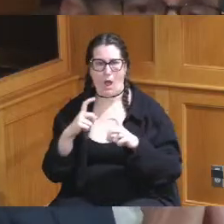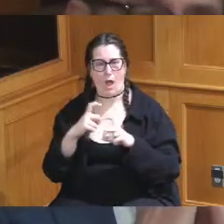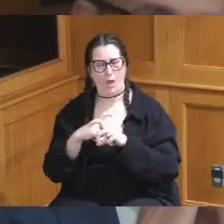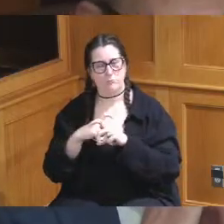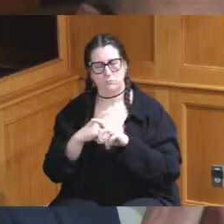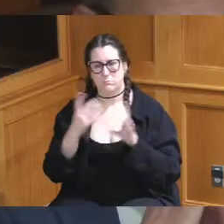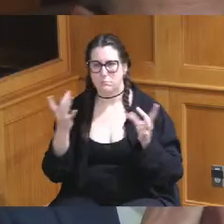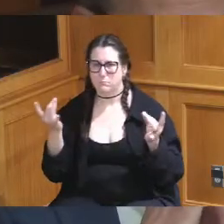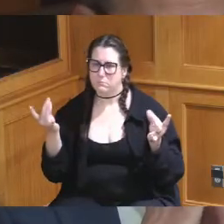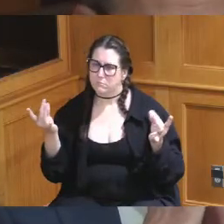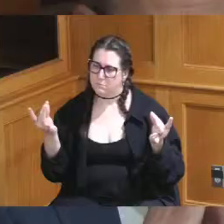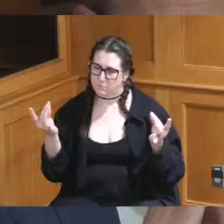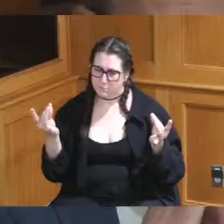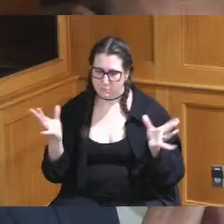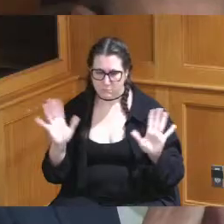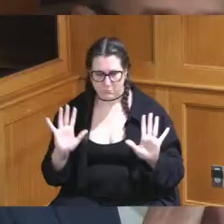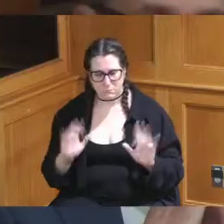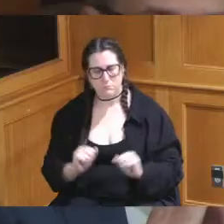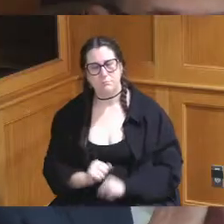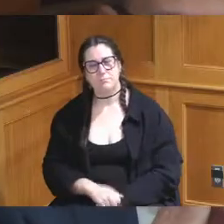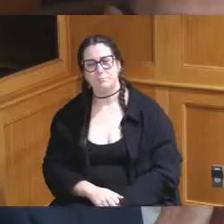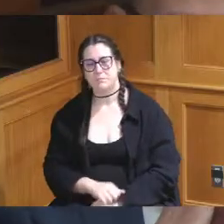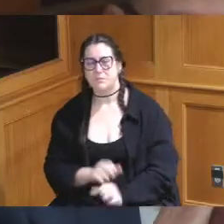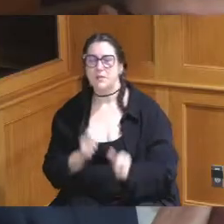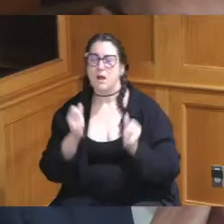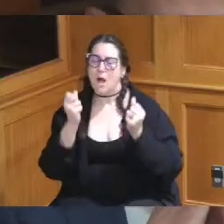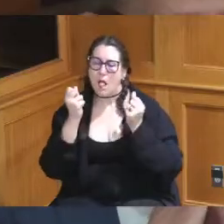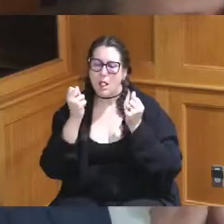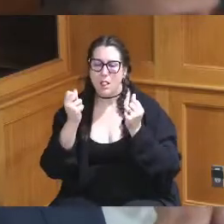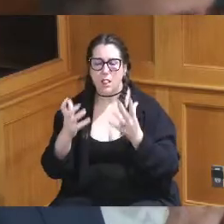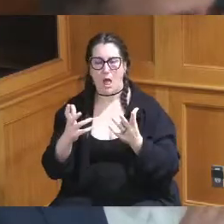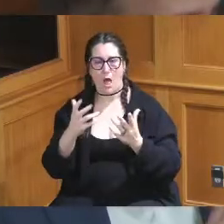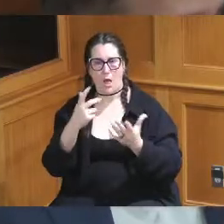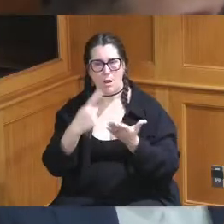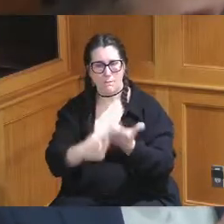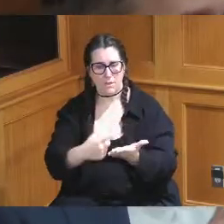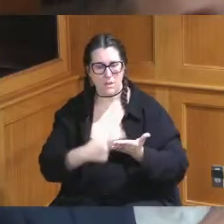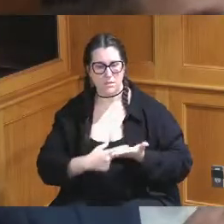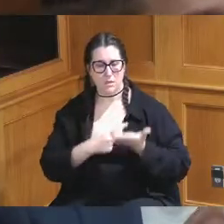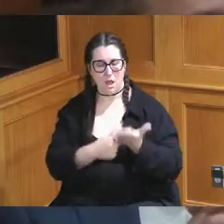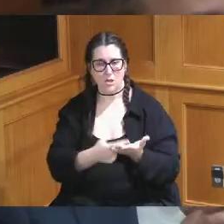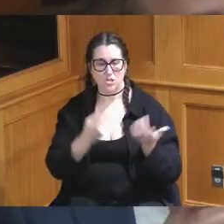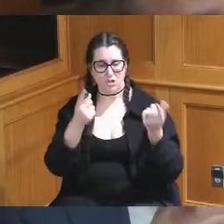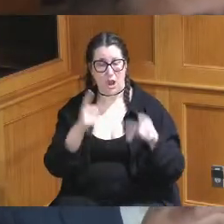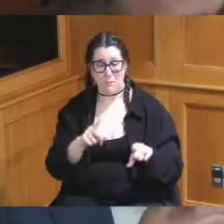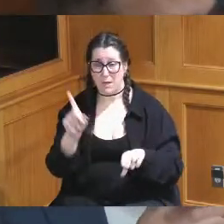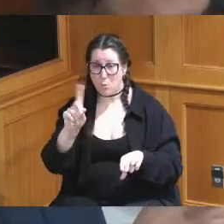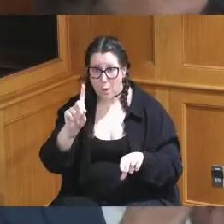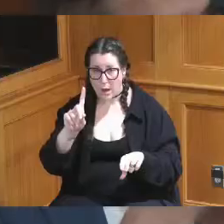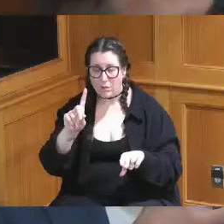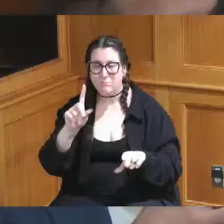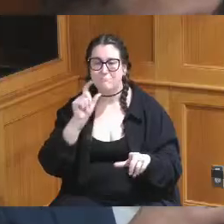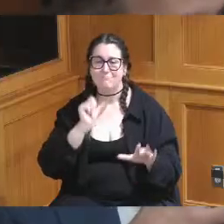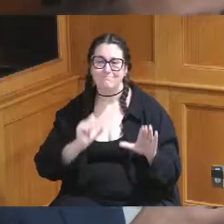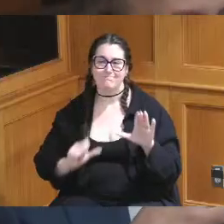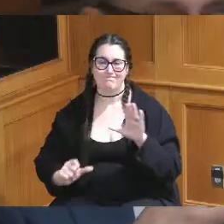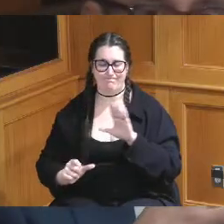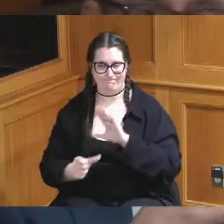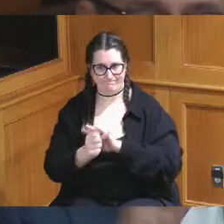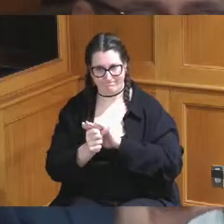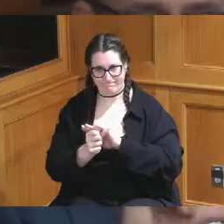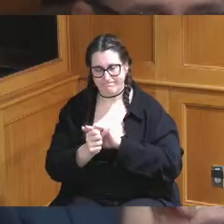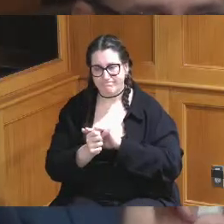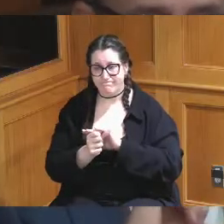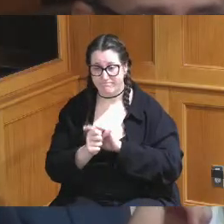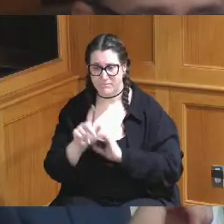It's super complicated. And a lot of the discussions have happened behind the closed doors, which is what the taxpayers